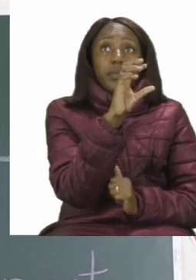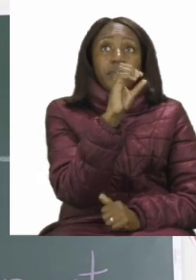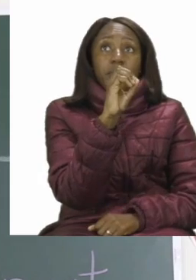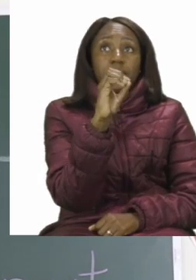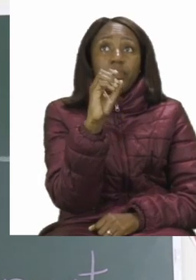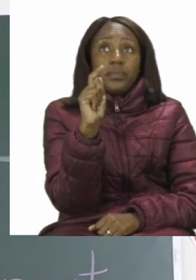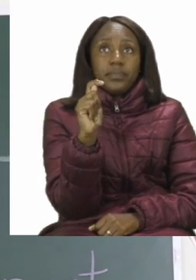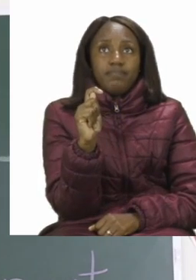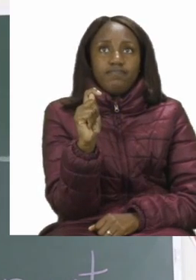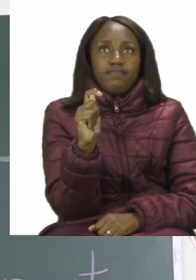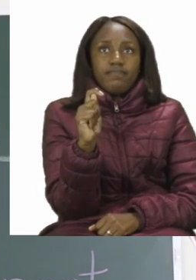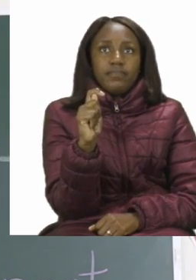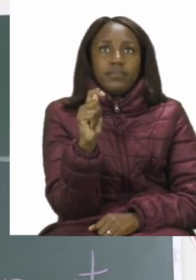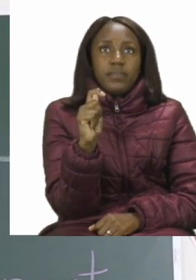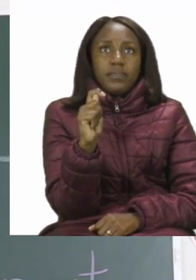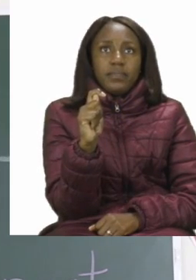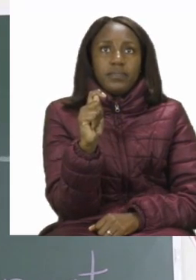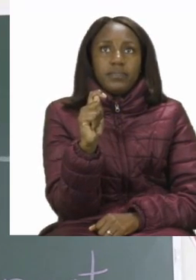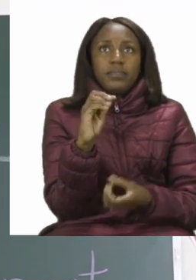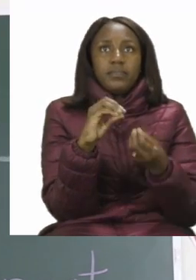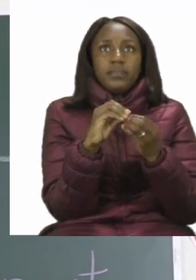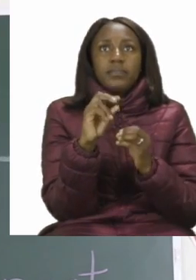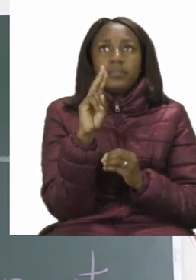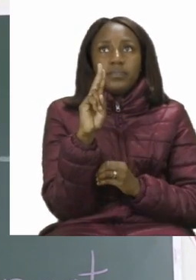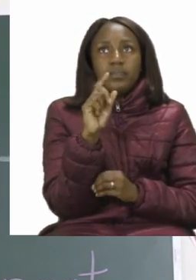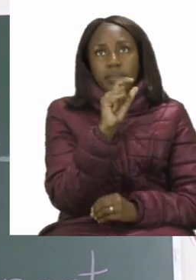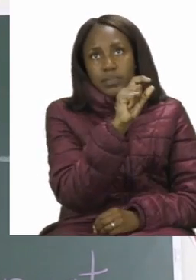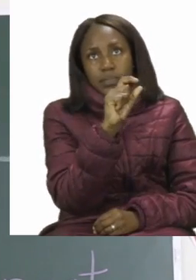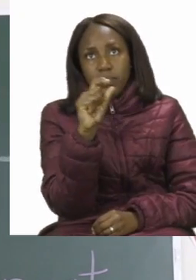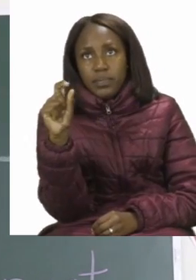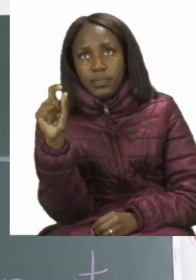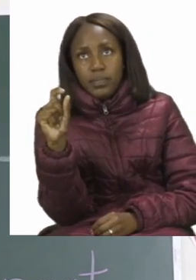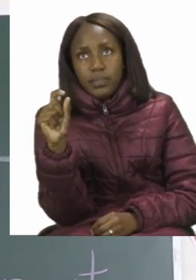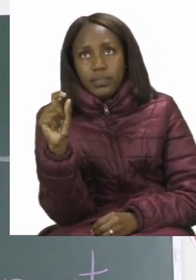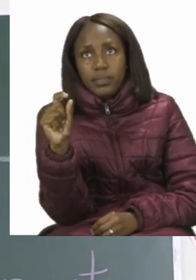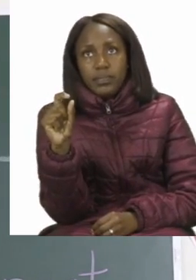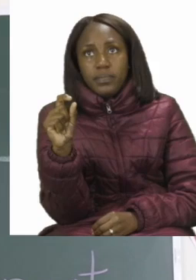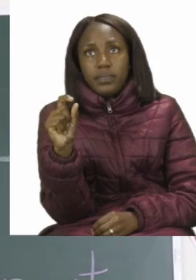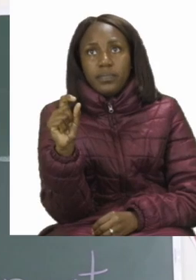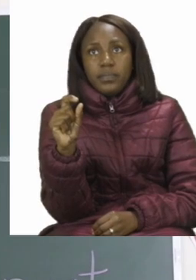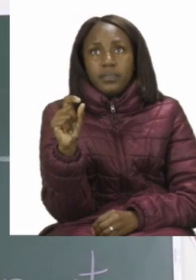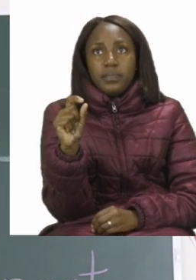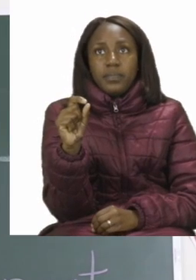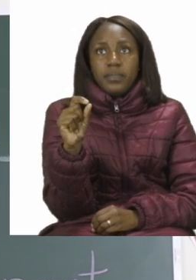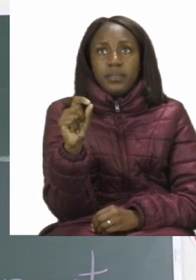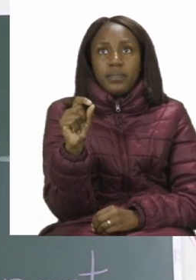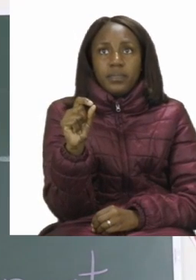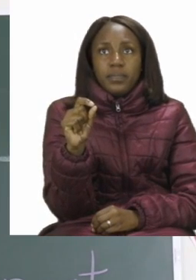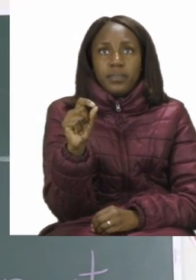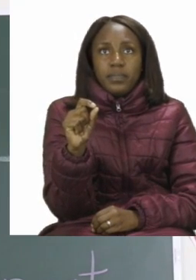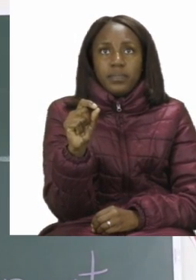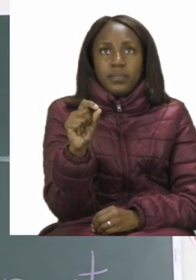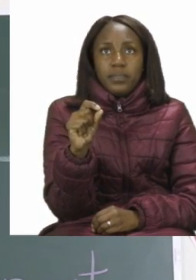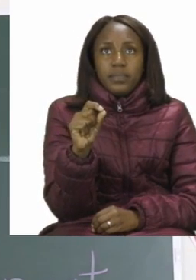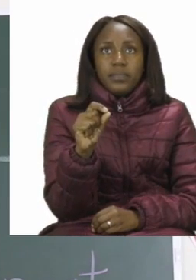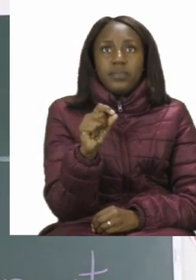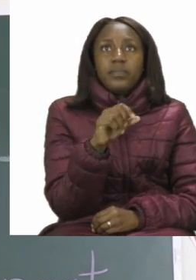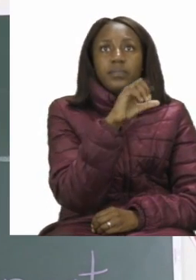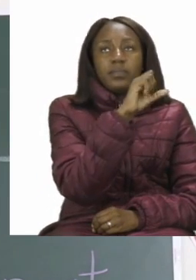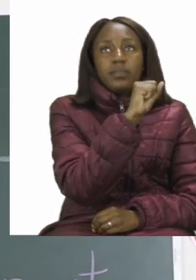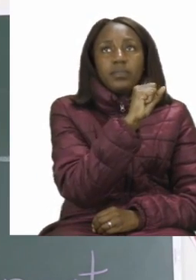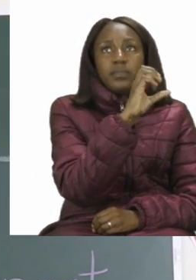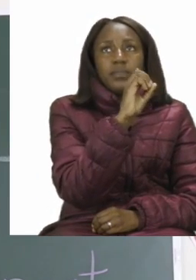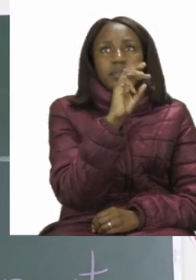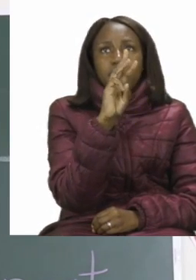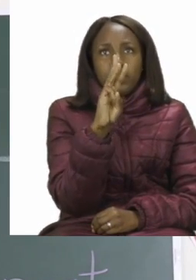root. For number 2, going across, it says here the answer is so.